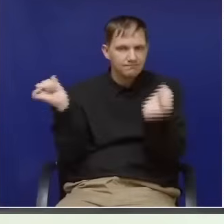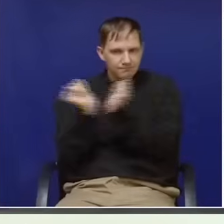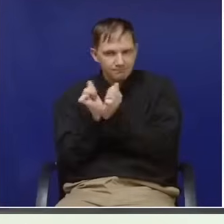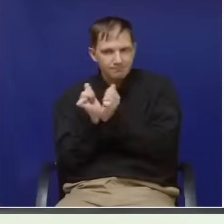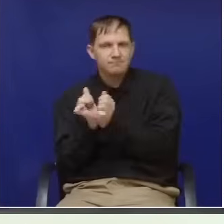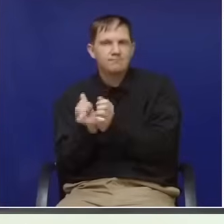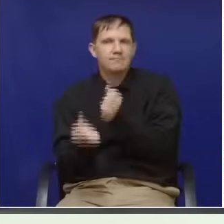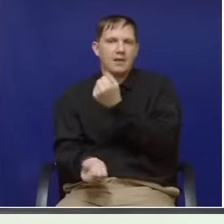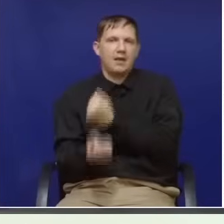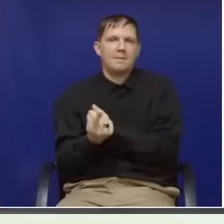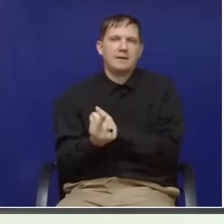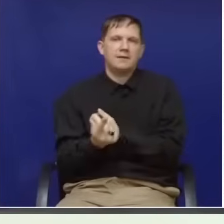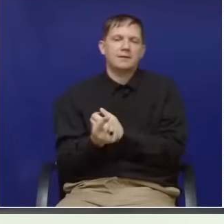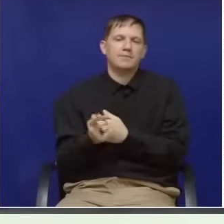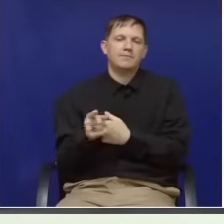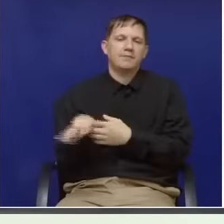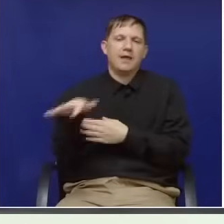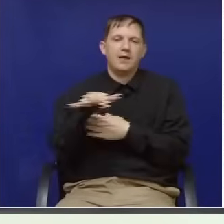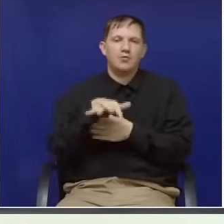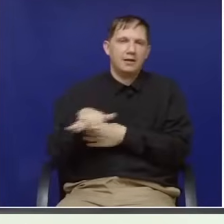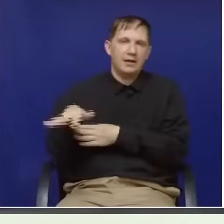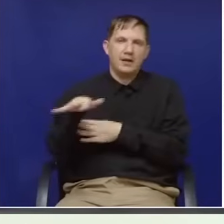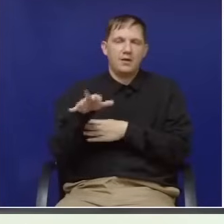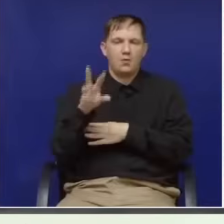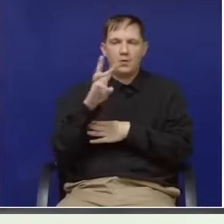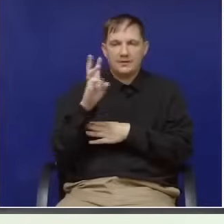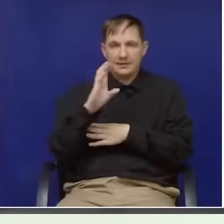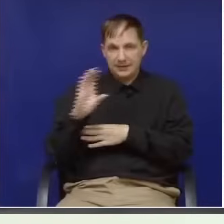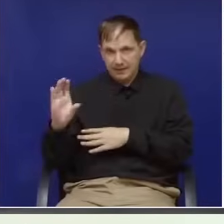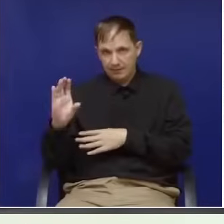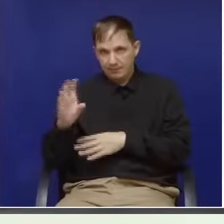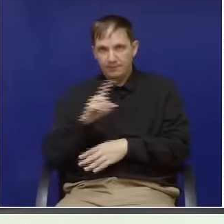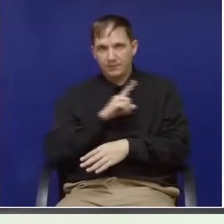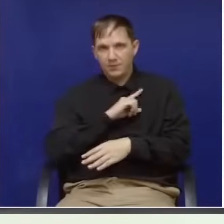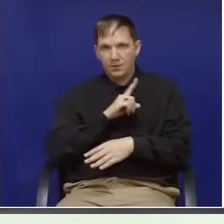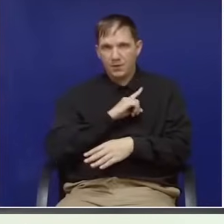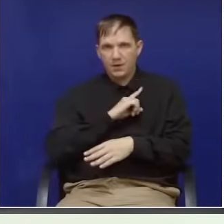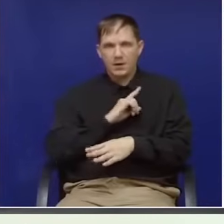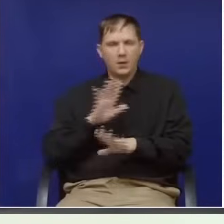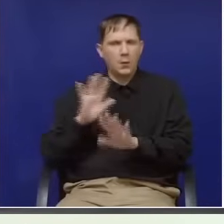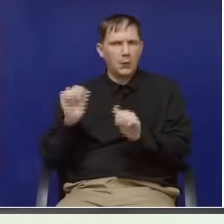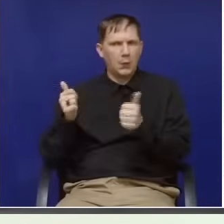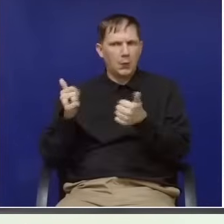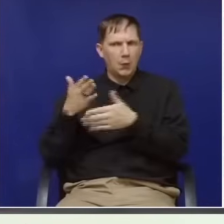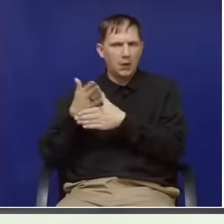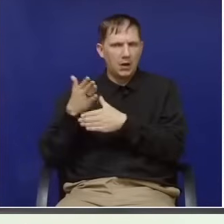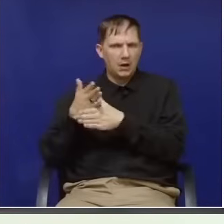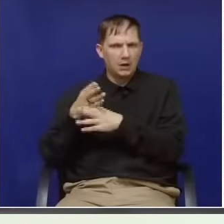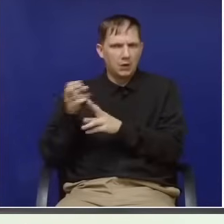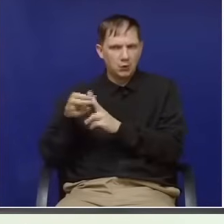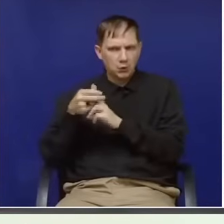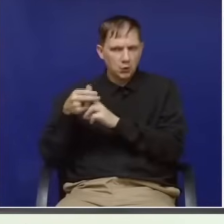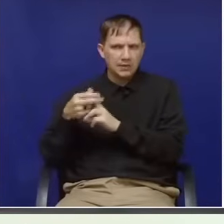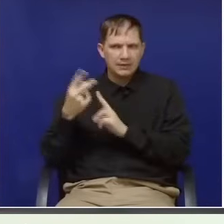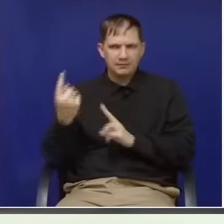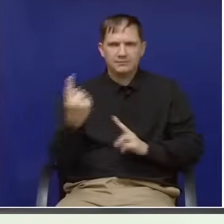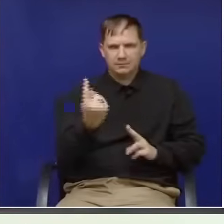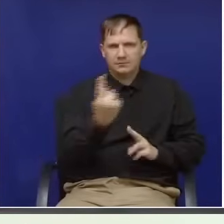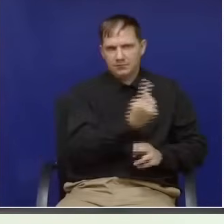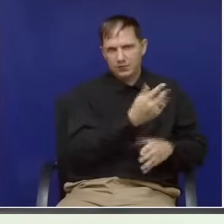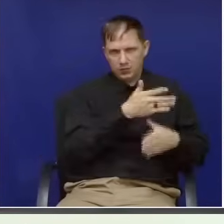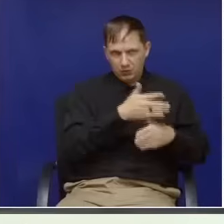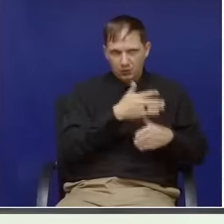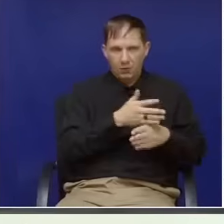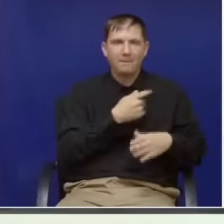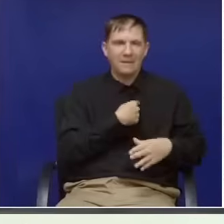conducted, particularly in the area of Western Cape, because of the good work that these units are doing, despite the